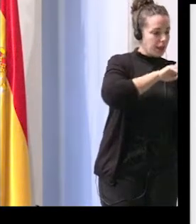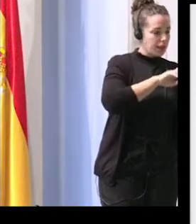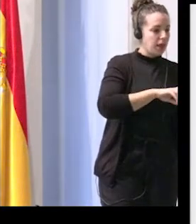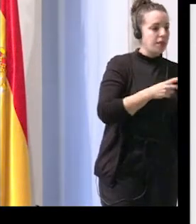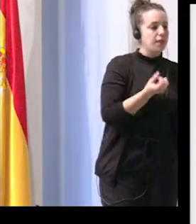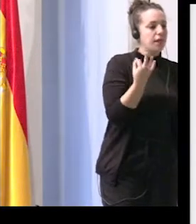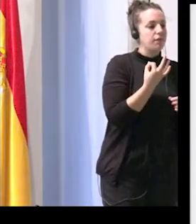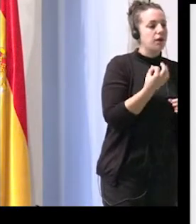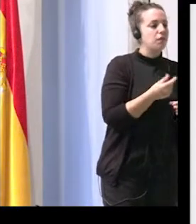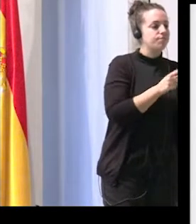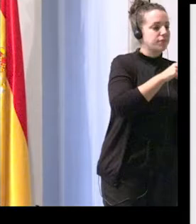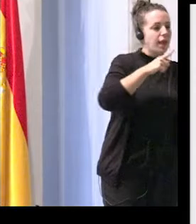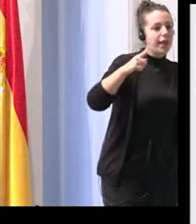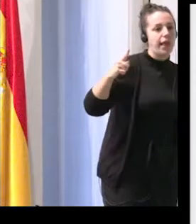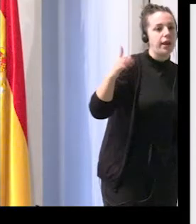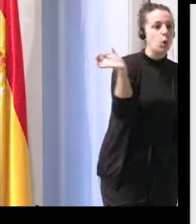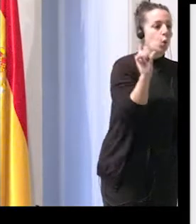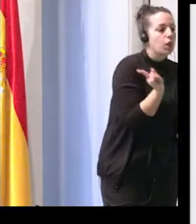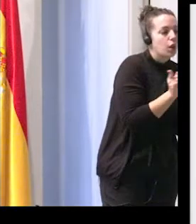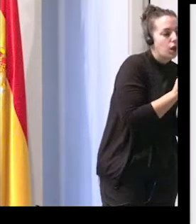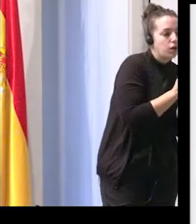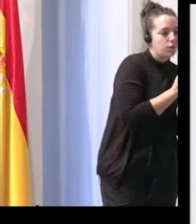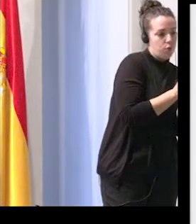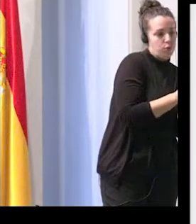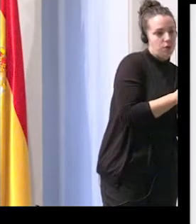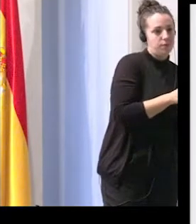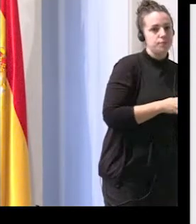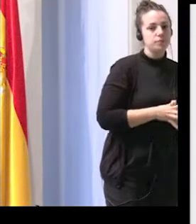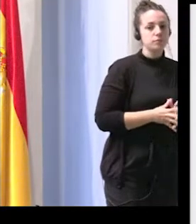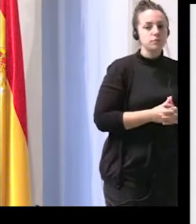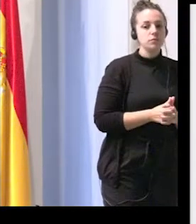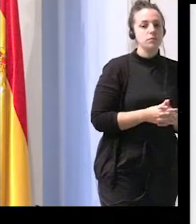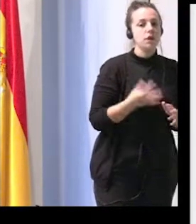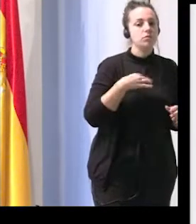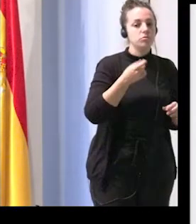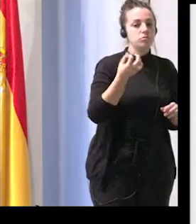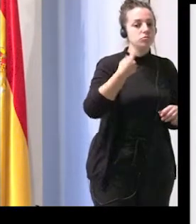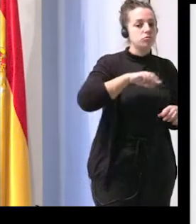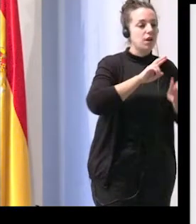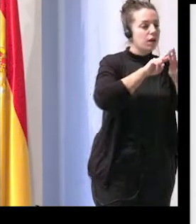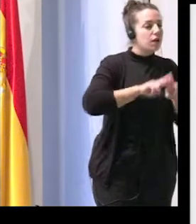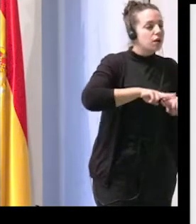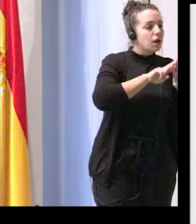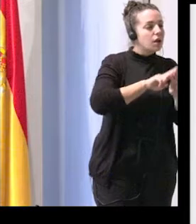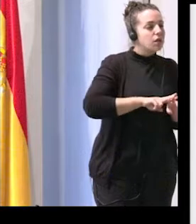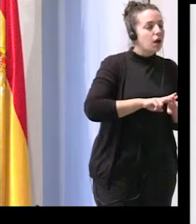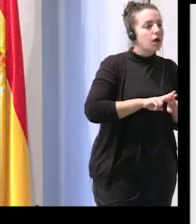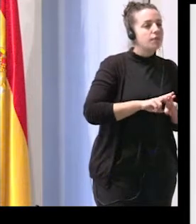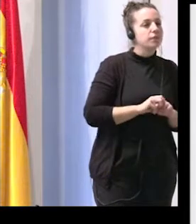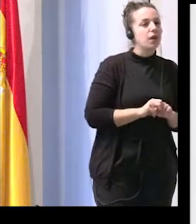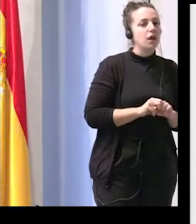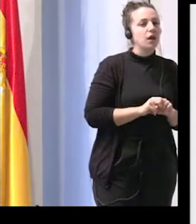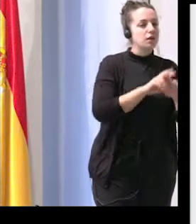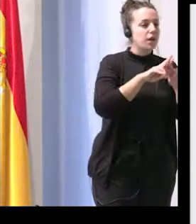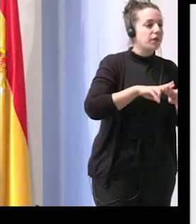of the span of digits? We're looking at this in children who have single-sided deafness, 1 normal hearing